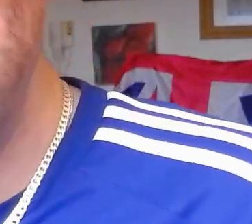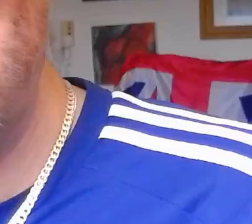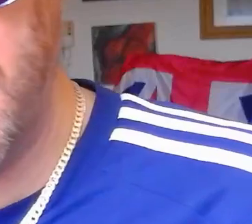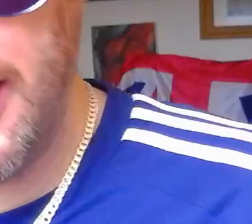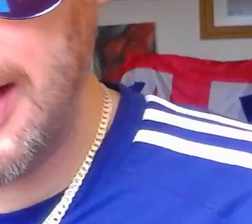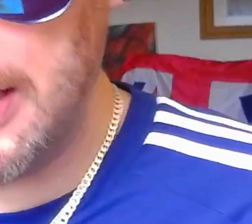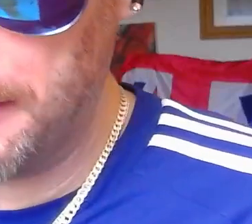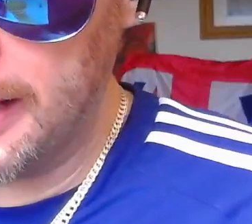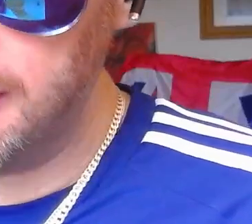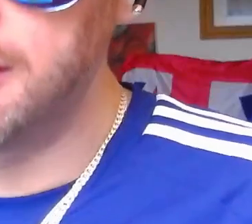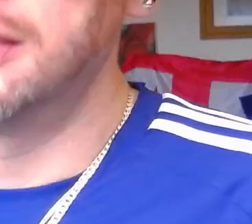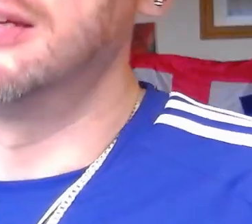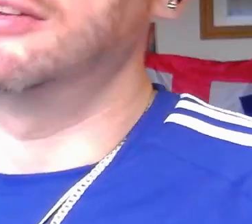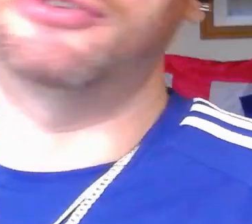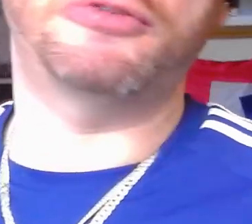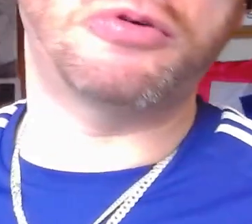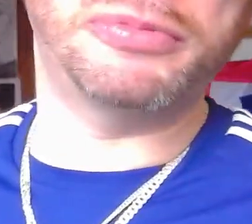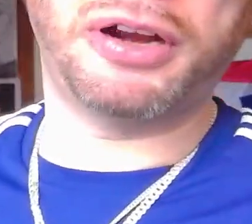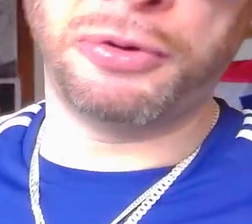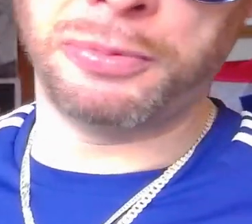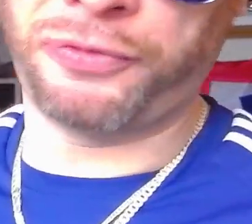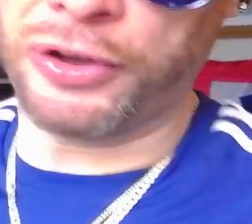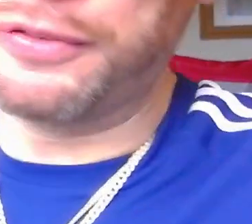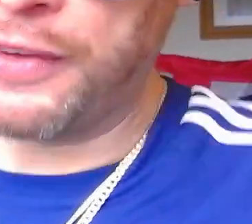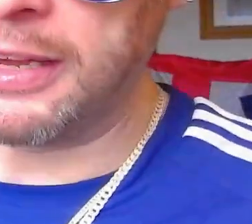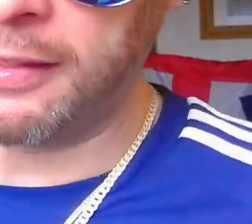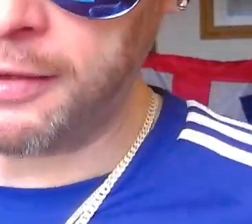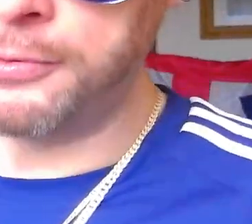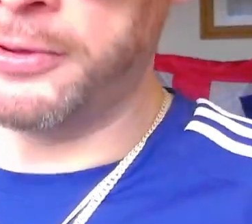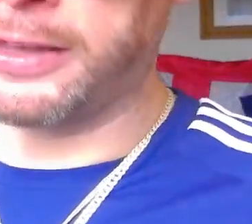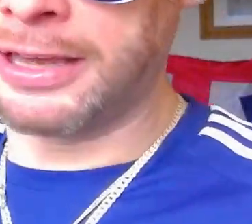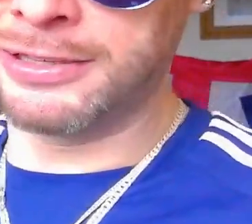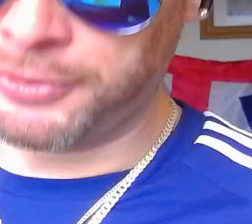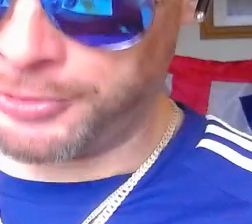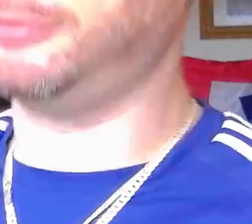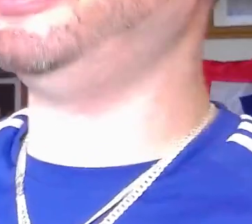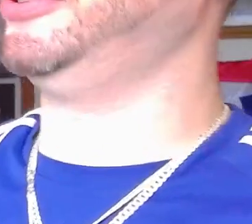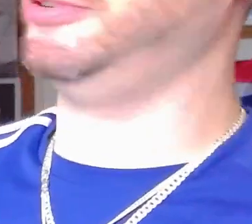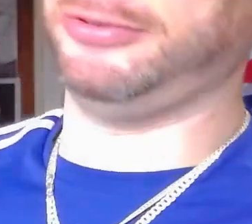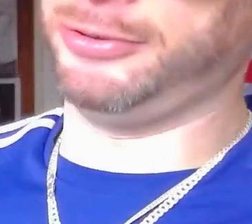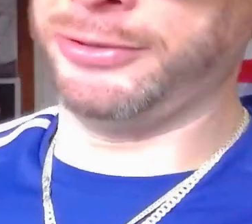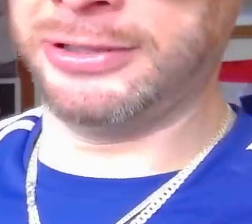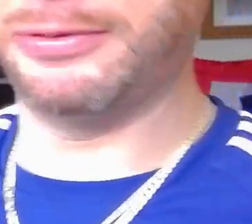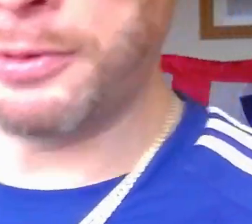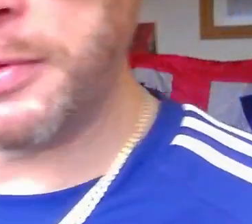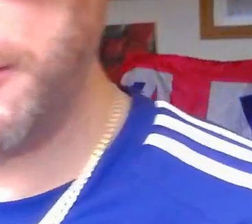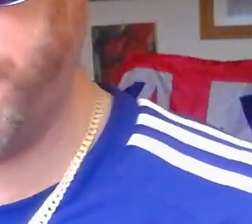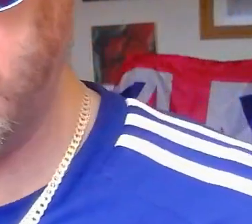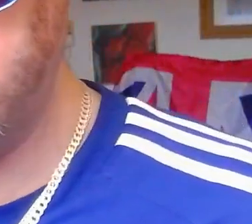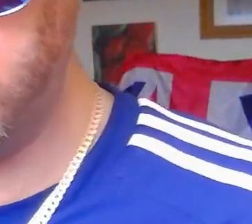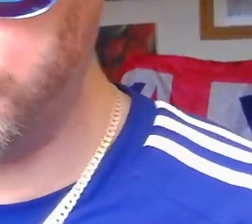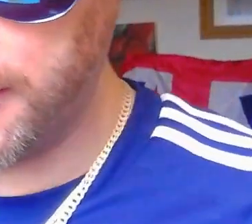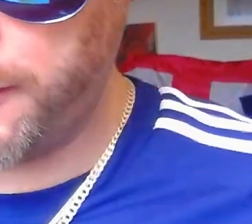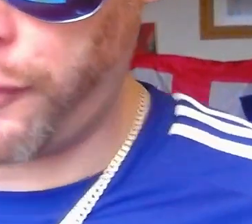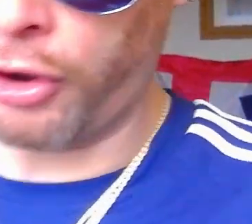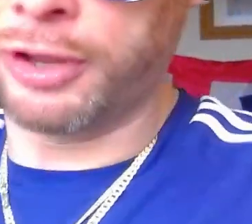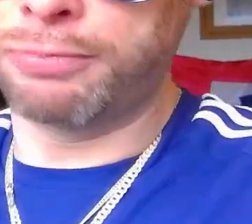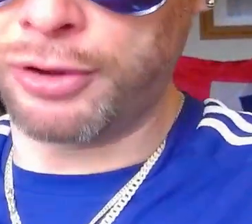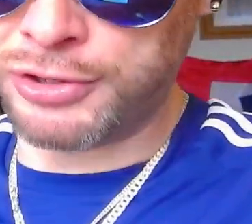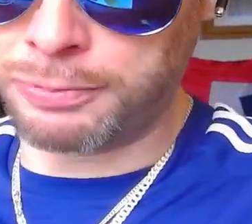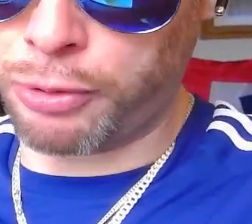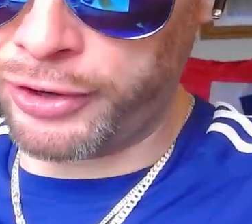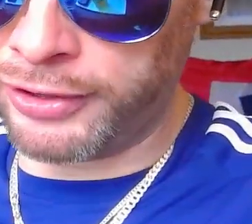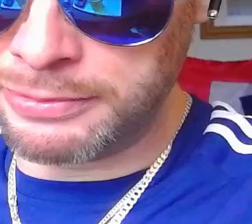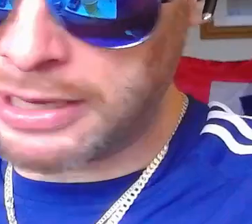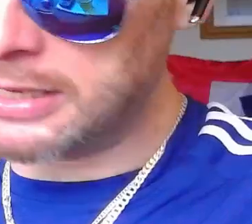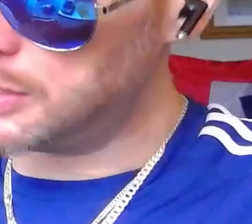you couldn't plan it any better. Or the women are out with fucking very little, or the guys are out looking at the women with very little, man. Fucking